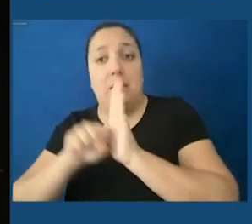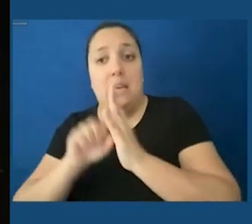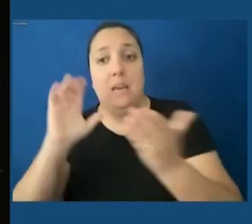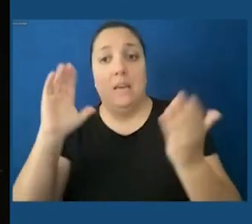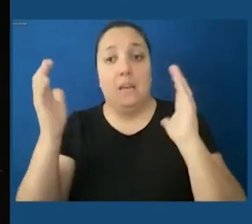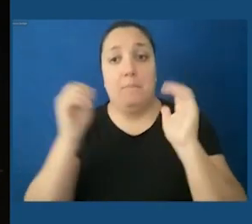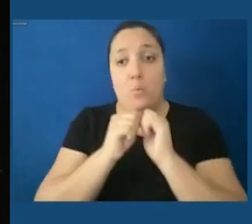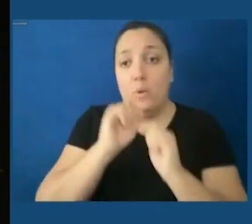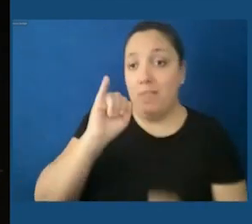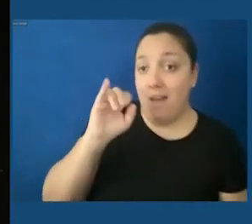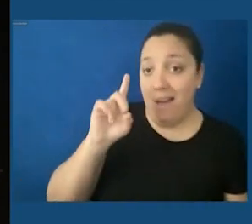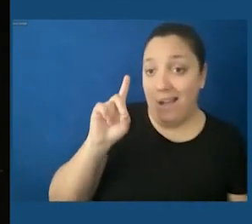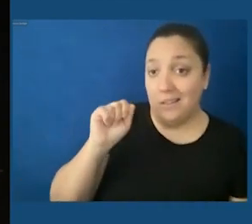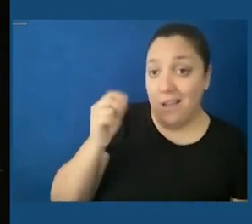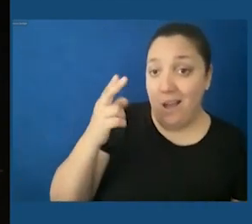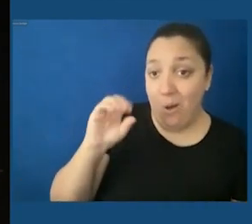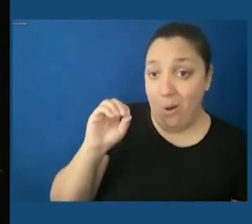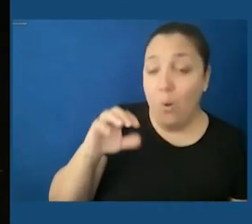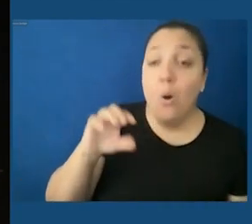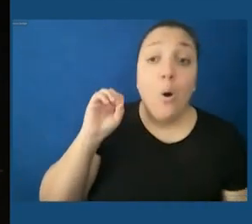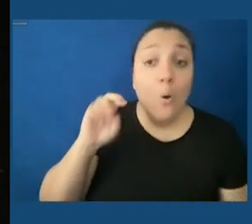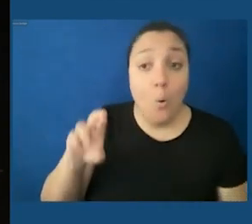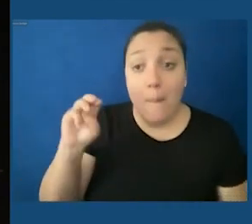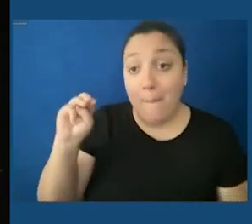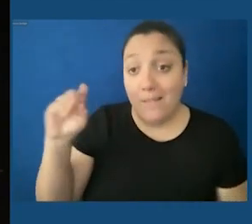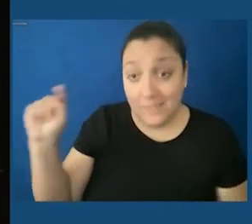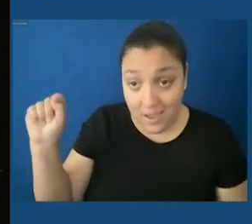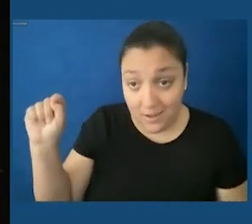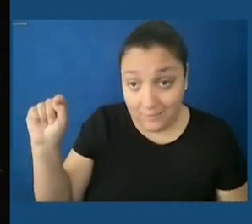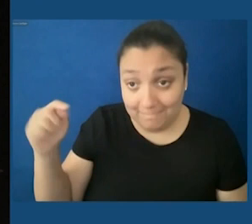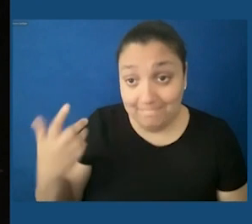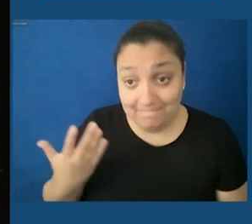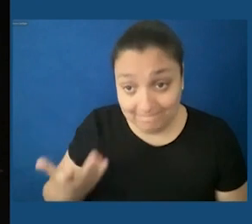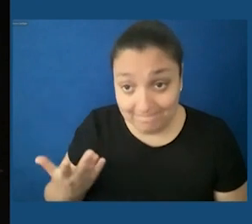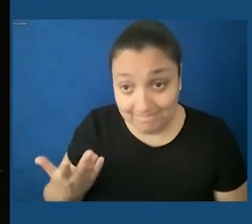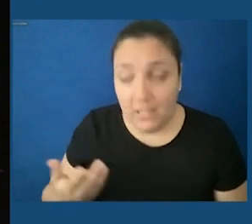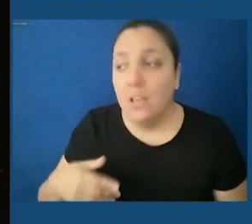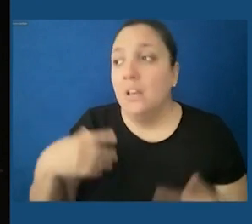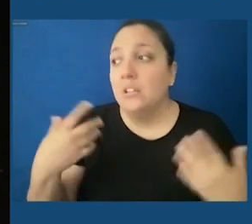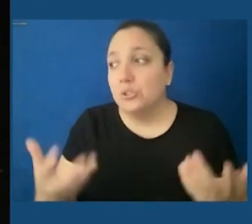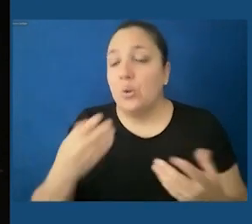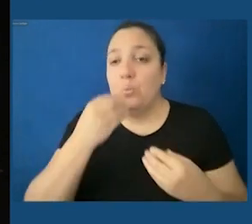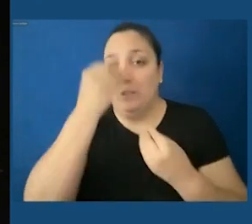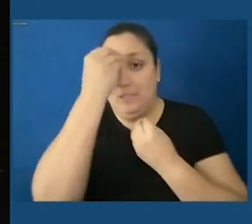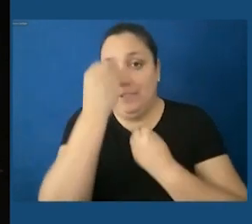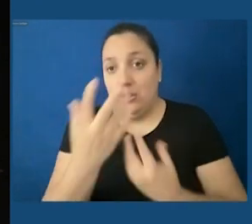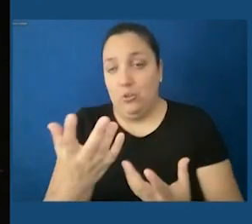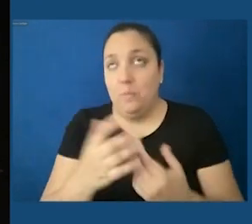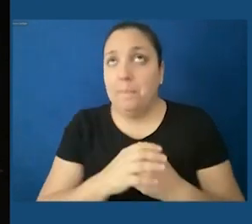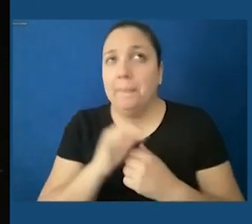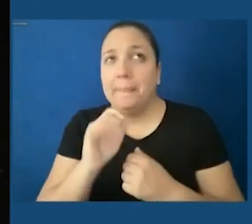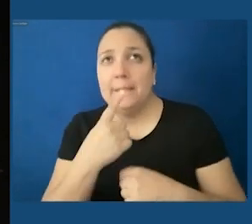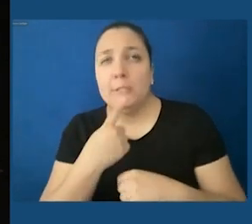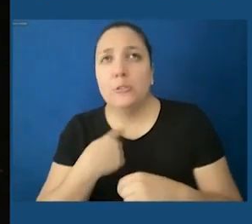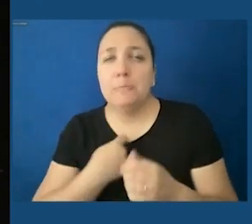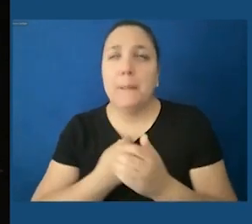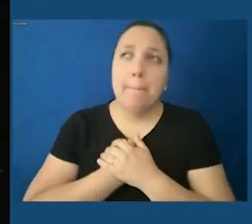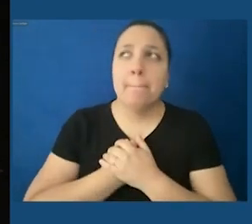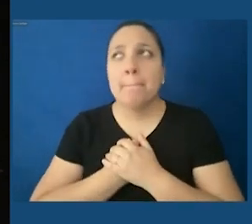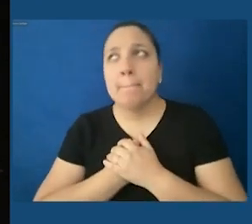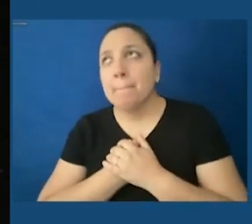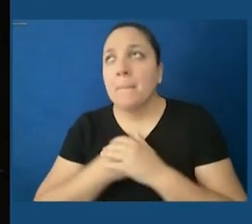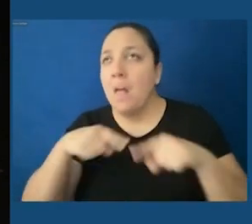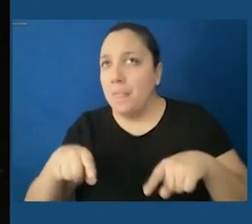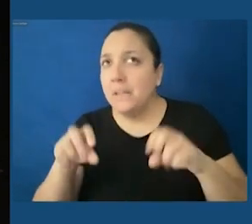Montana. And what I want to say about that is that That to me says that this is an opportunity. I work with people